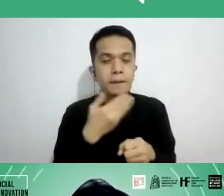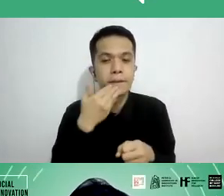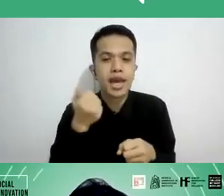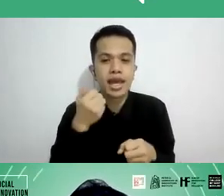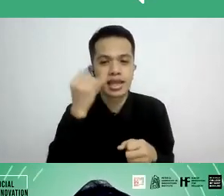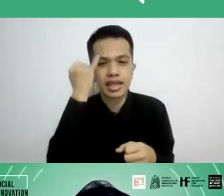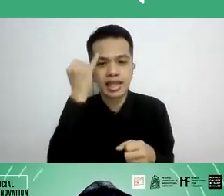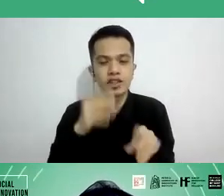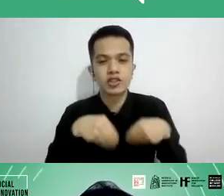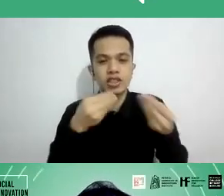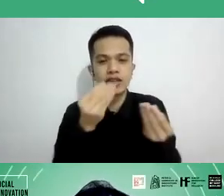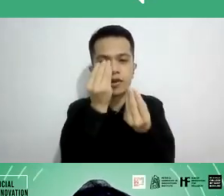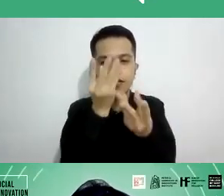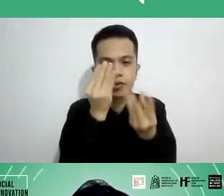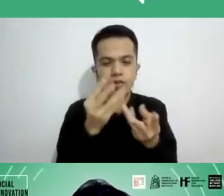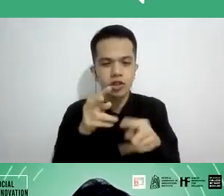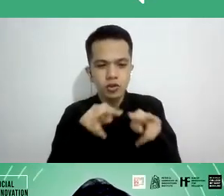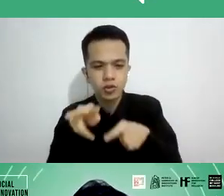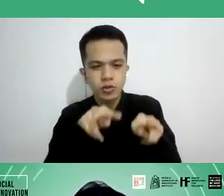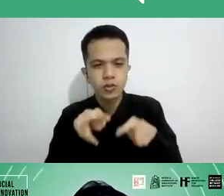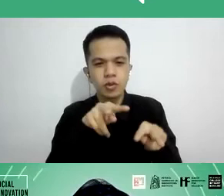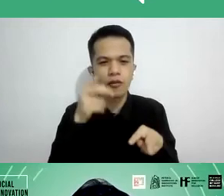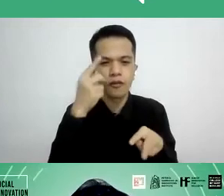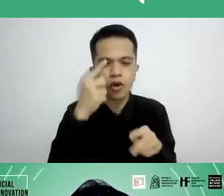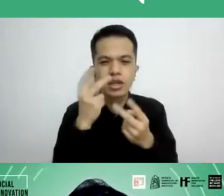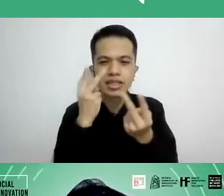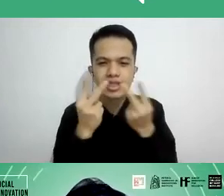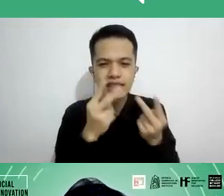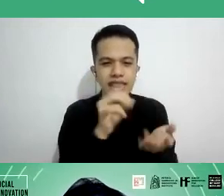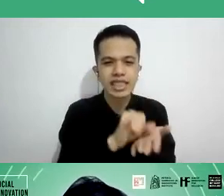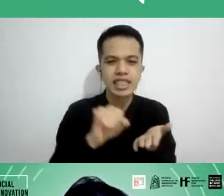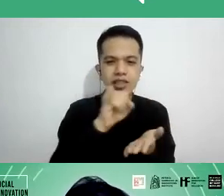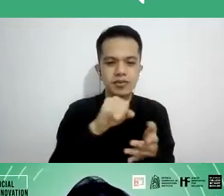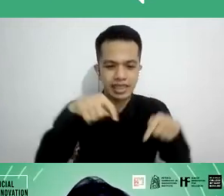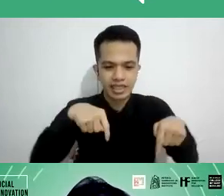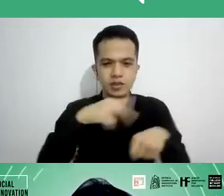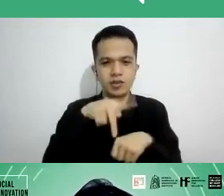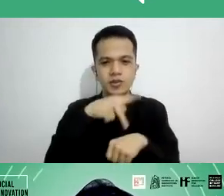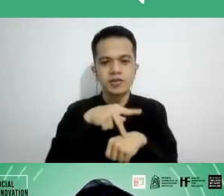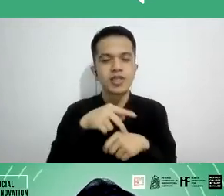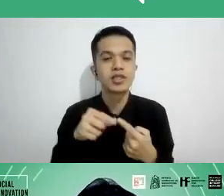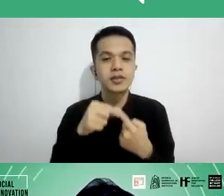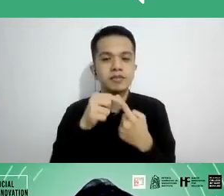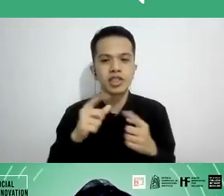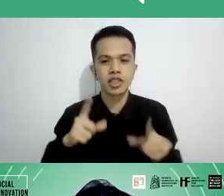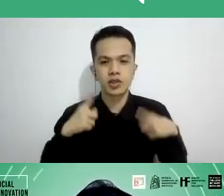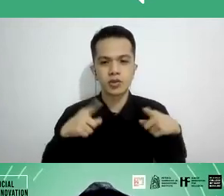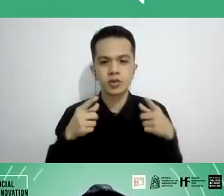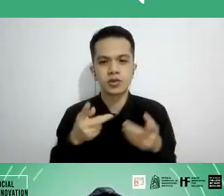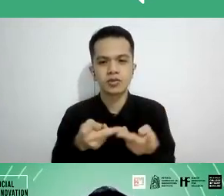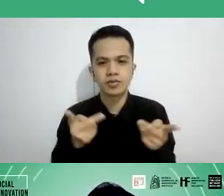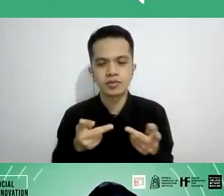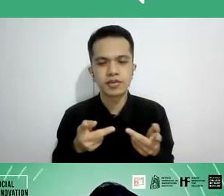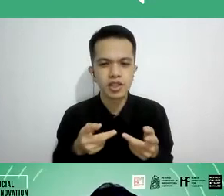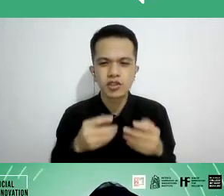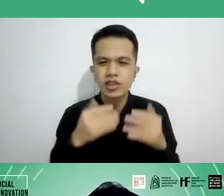and to provide information and monitoring to see the industrialization here in the Philippines, especially in the Laguna area. So while it's